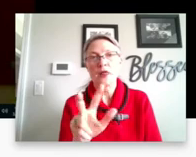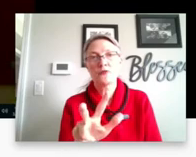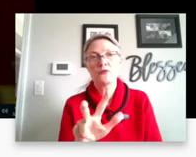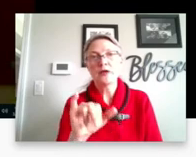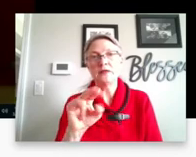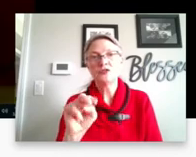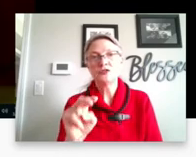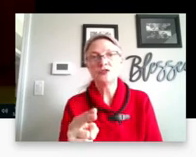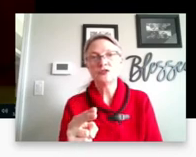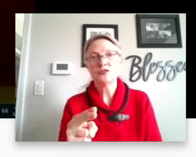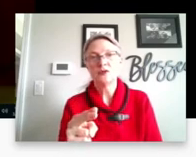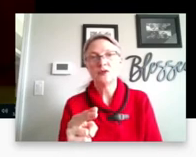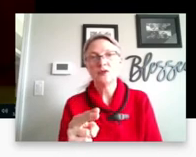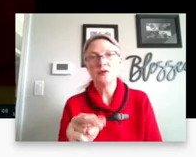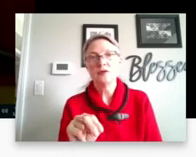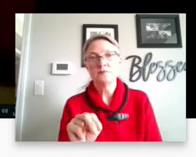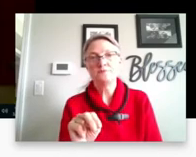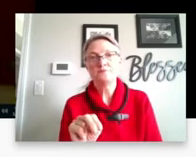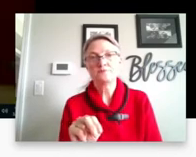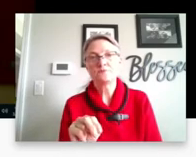3,